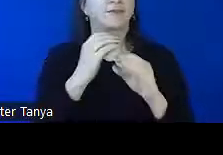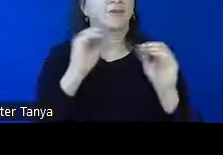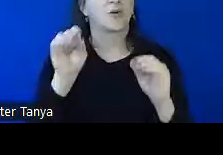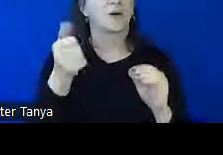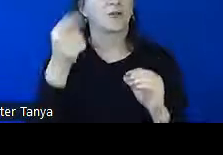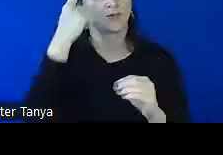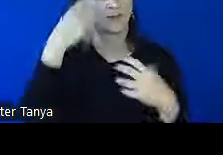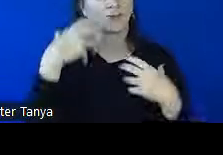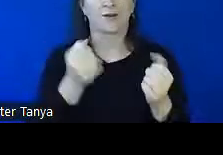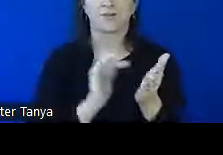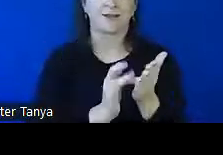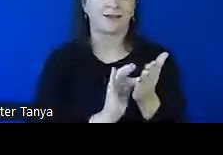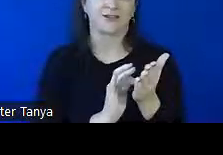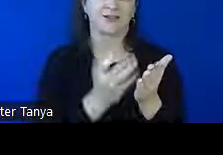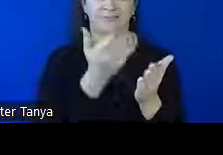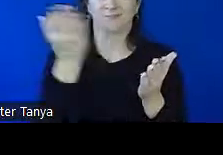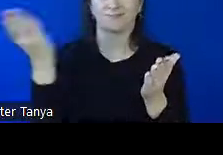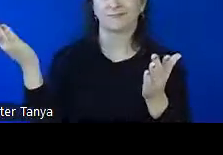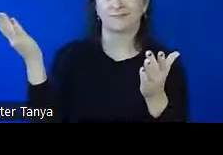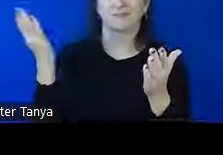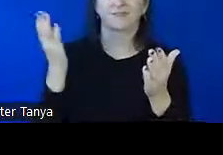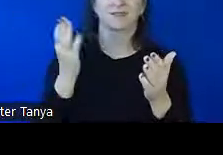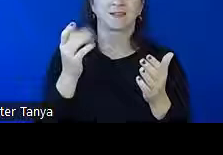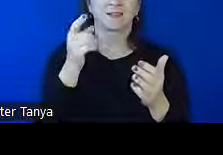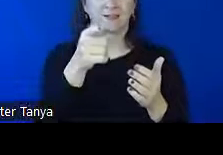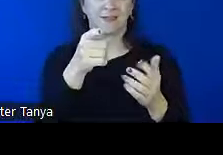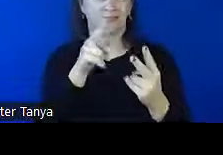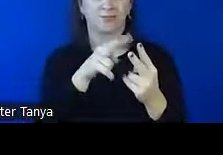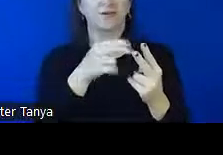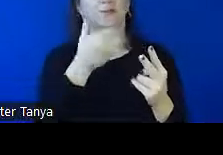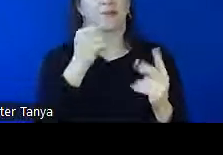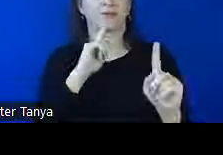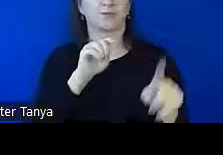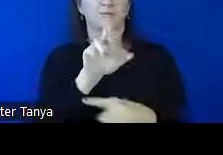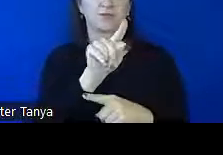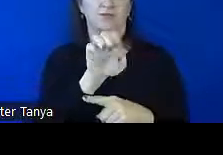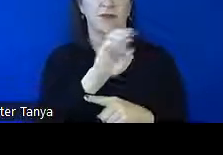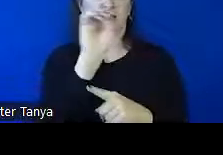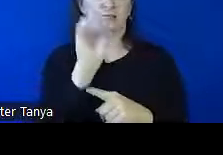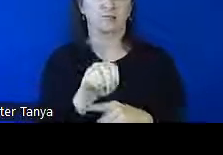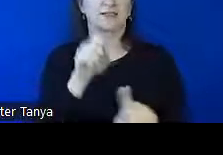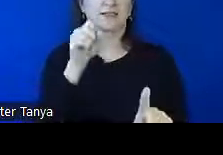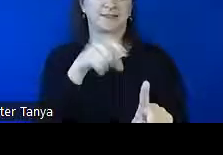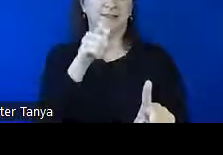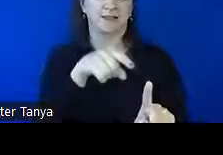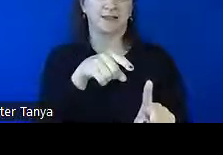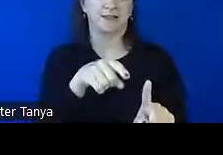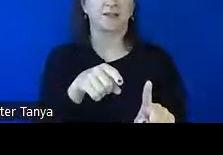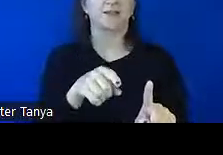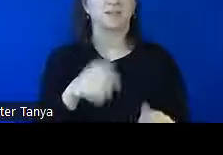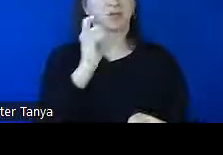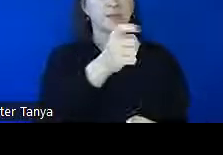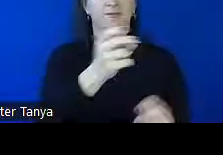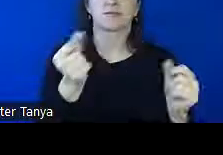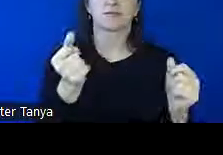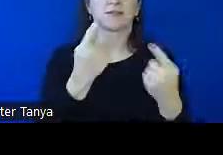mental health medications with as high as a response rate as stimulants. The effects are seen promptly.